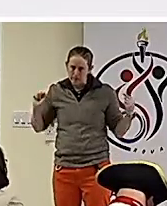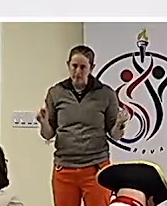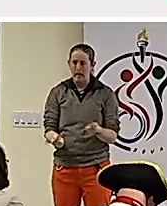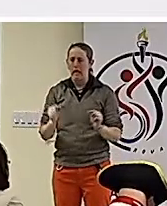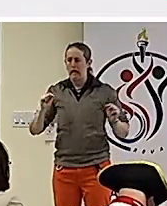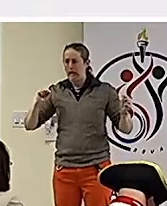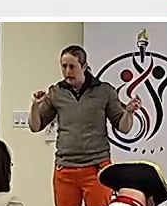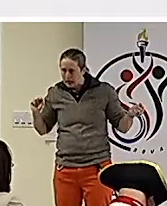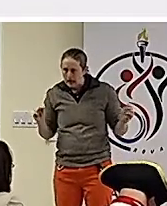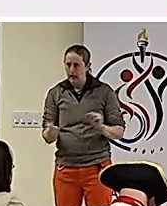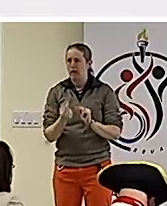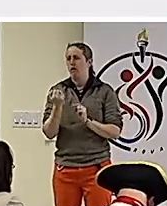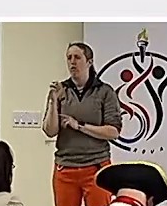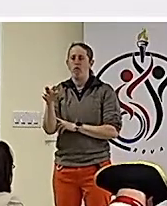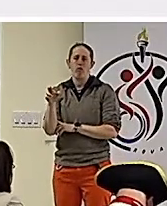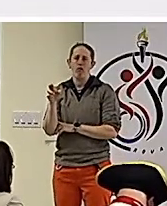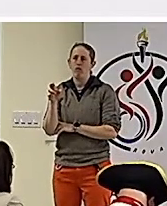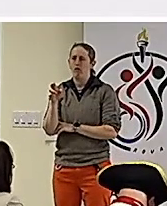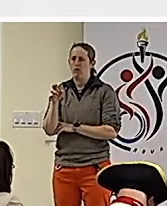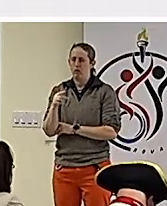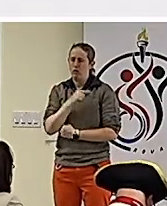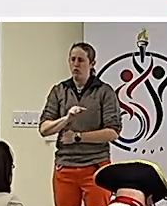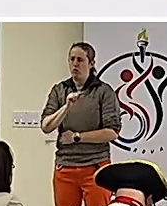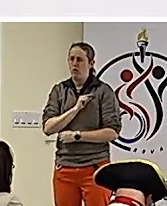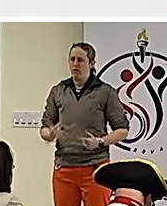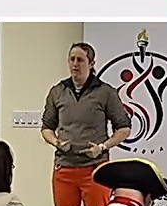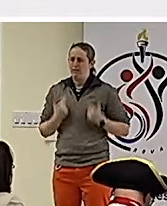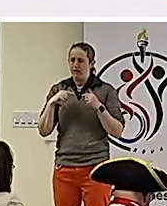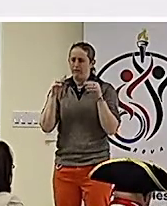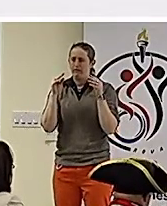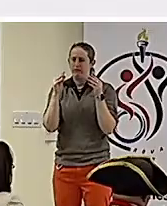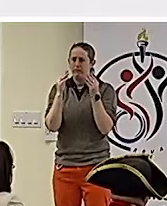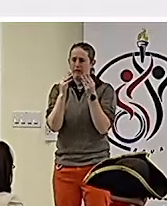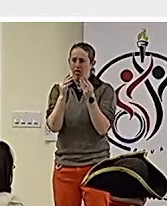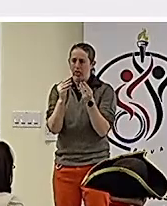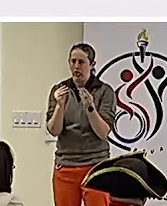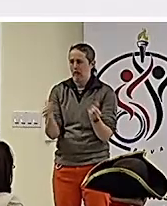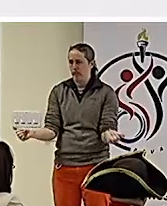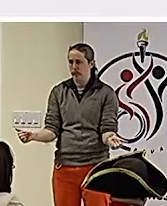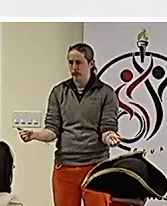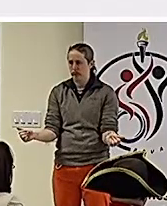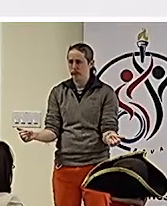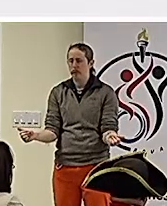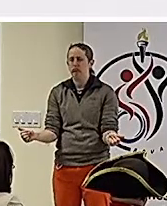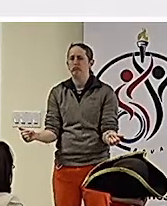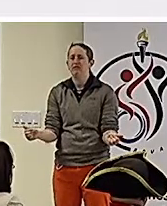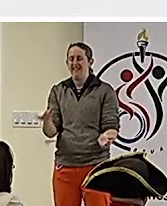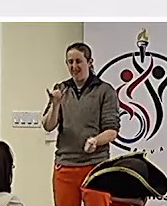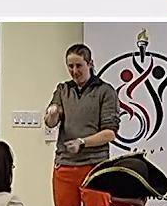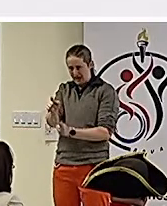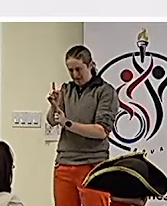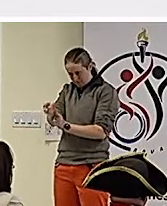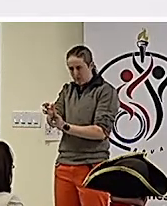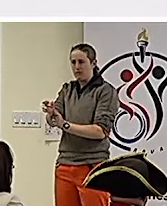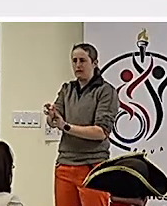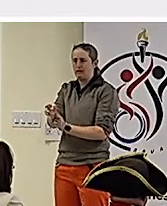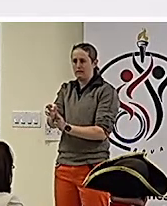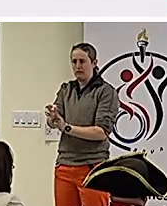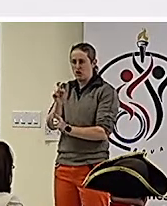or a deteriorating quality of life. In those moments, people deserve